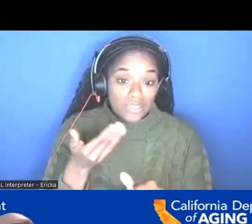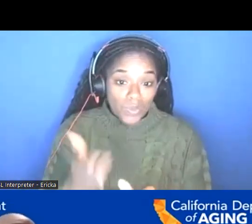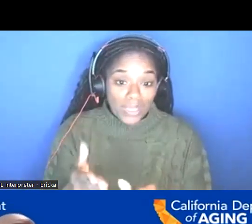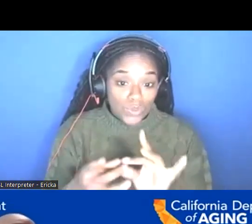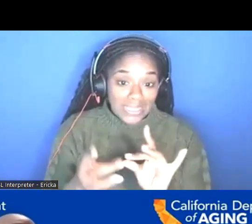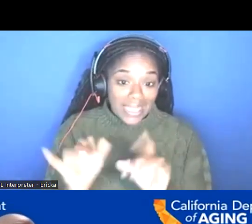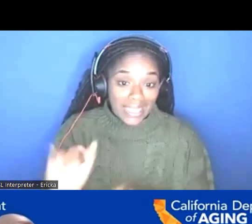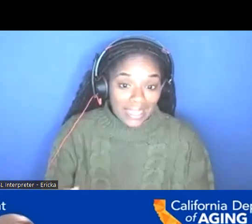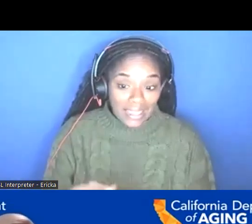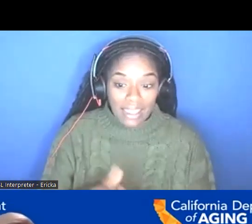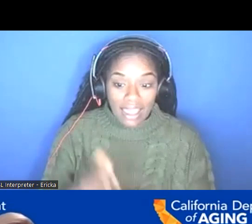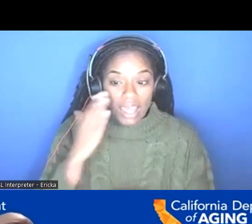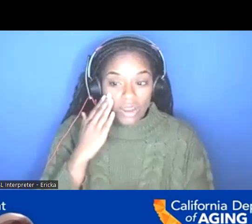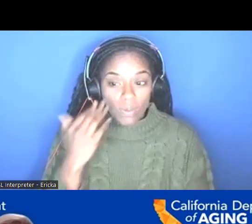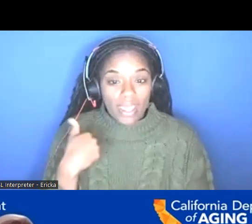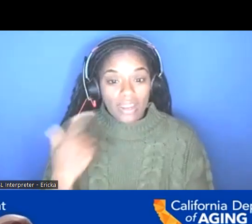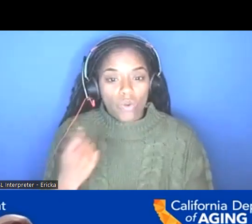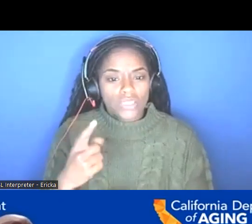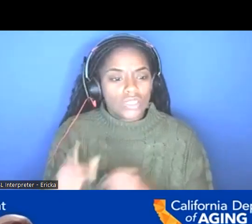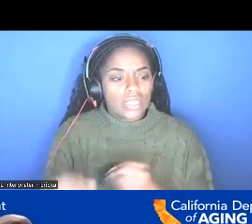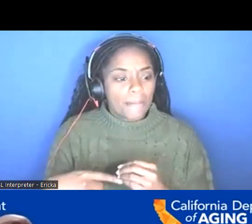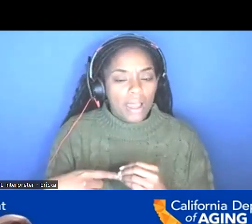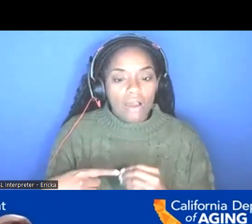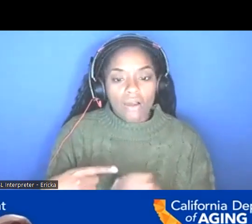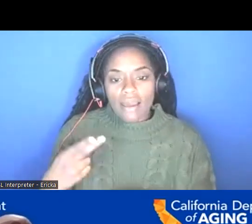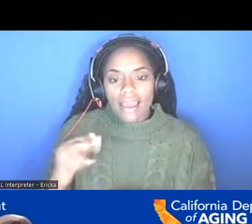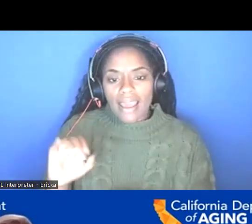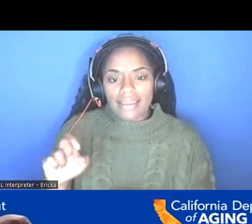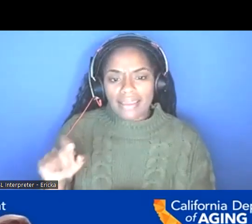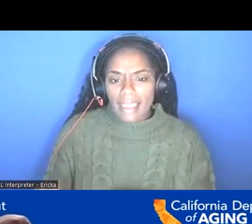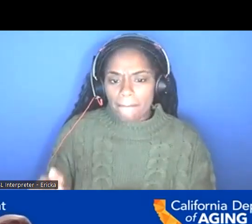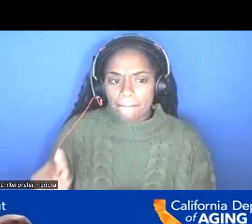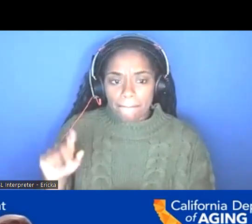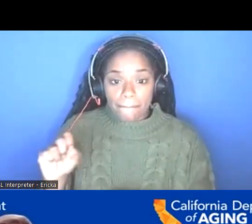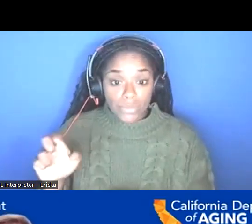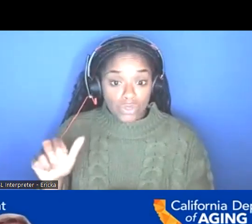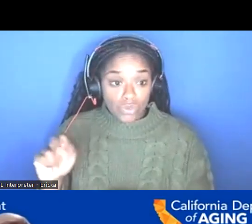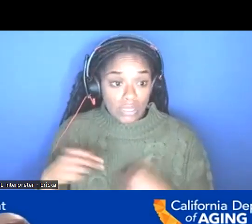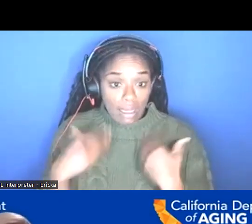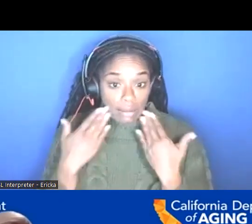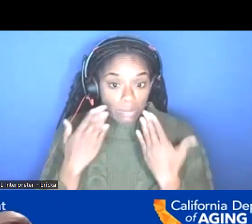So I know there was a question too that Sarita had about HICAP, Susan. I didn't know if we wanted to.